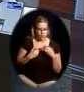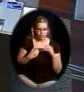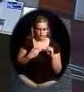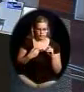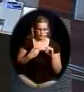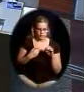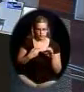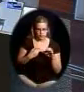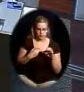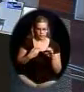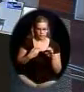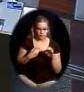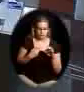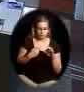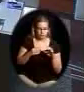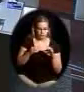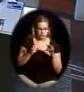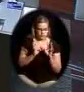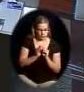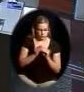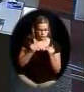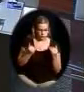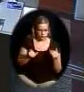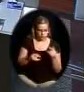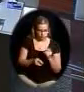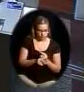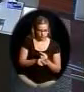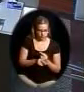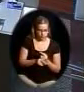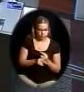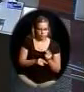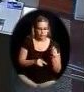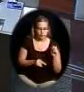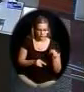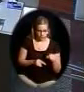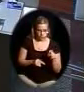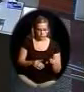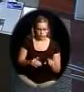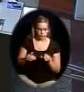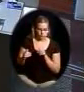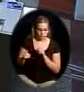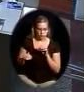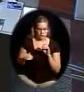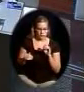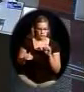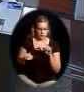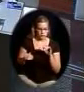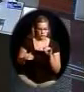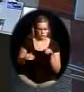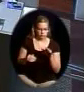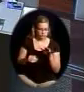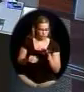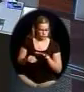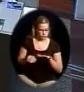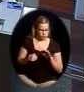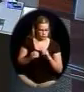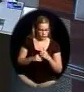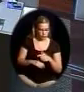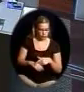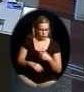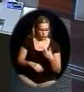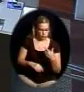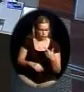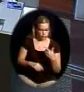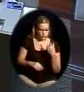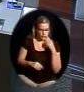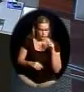session, adjourned to executive session. Is that correct, Dr. All? Yes, we need an executive Okay. session. Approximately how long will we need?